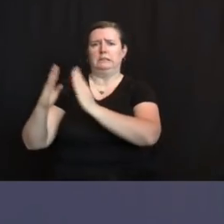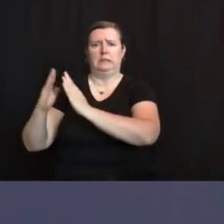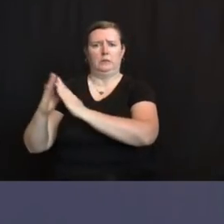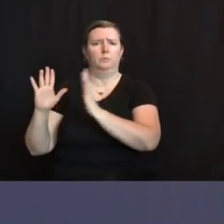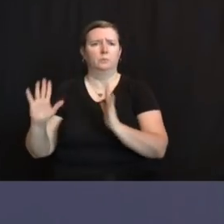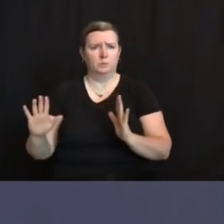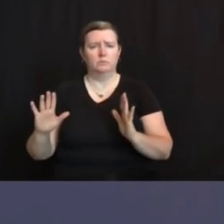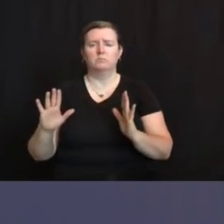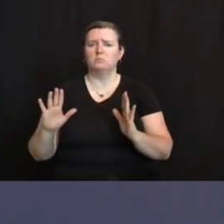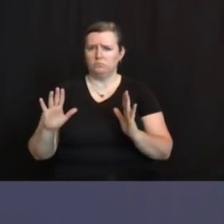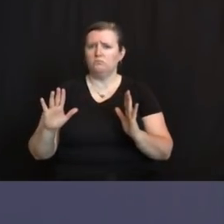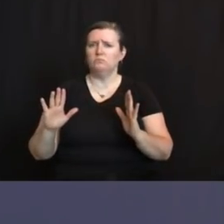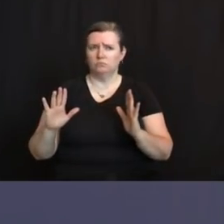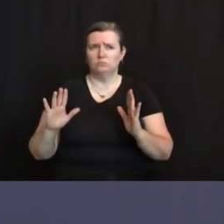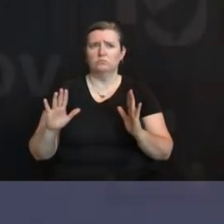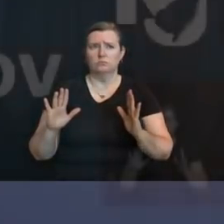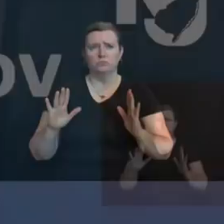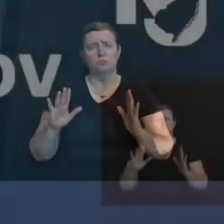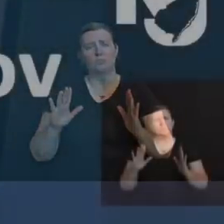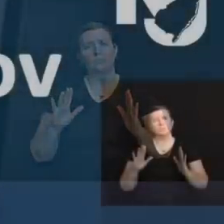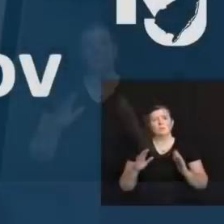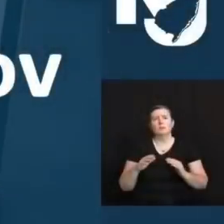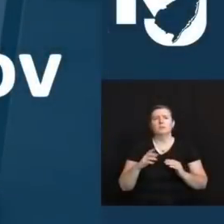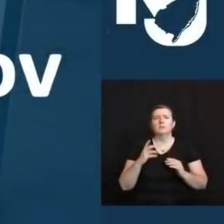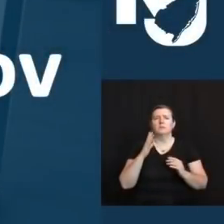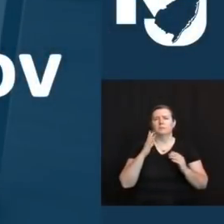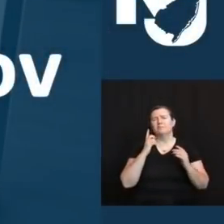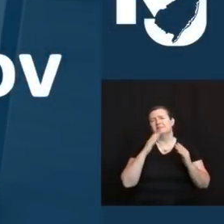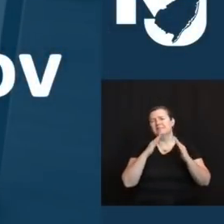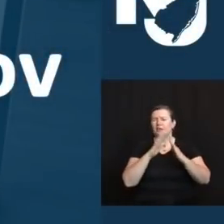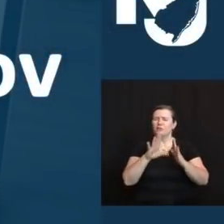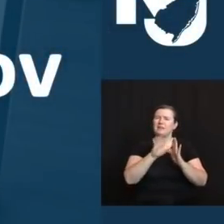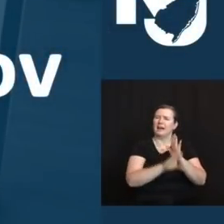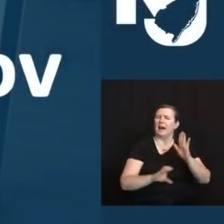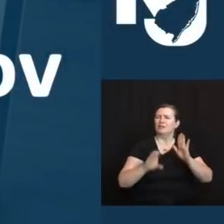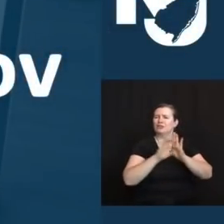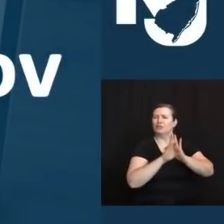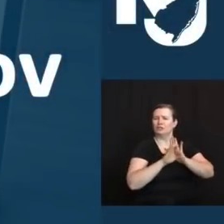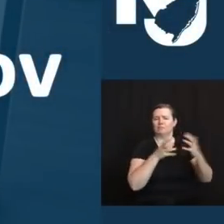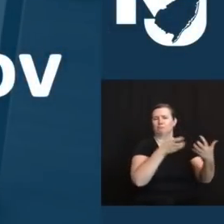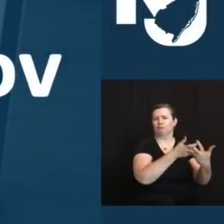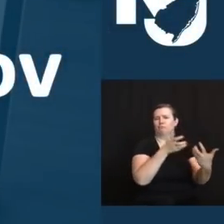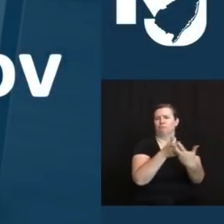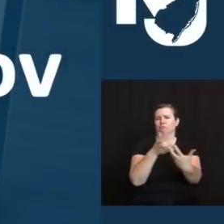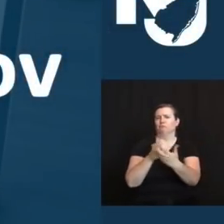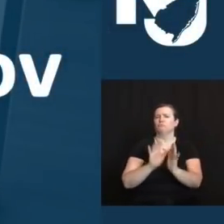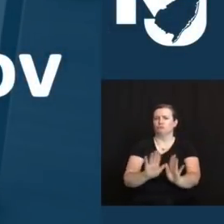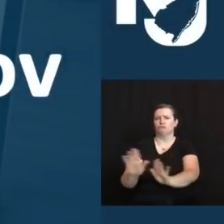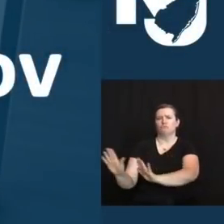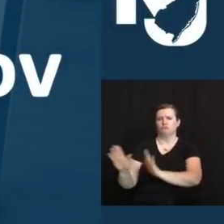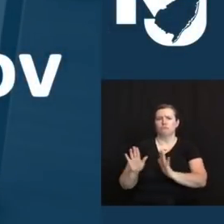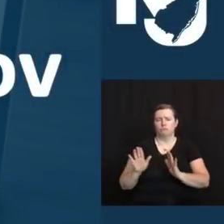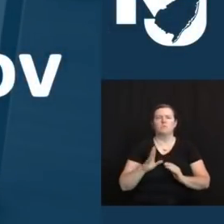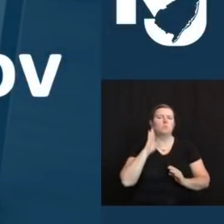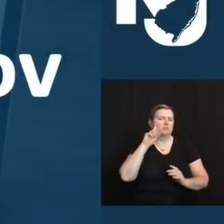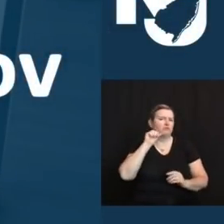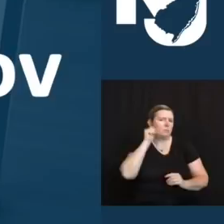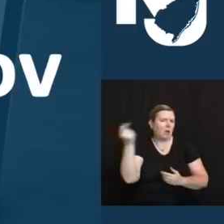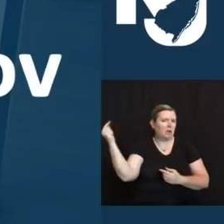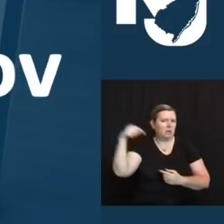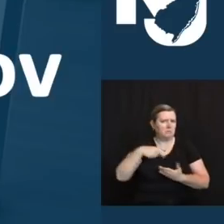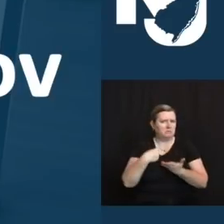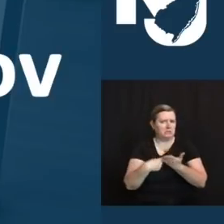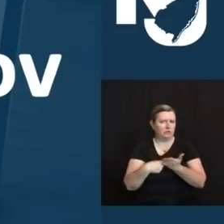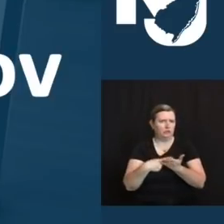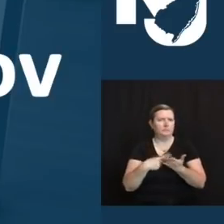characteristics of each of our districts. So again, tomorrow we will have more on this. Needless to say, Judy and her team have been deeply involved. This